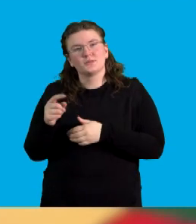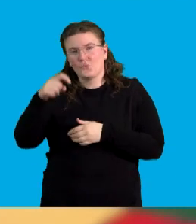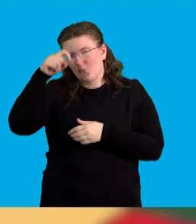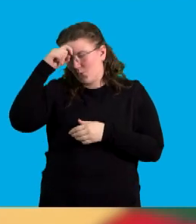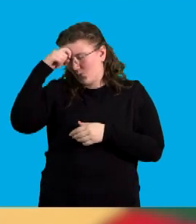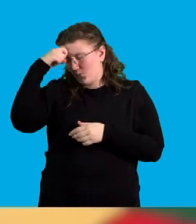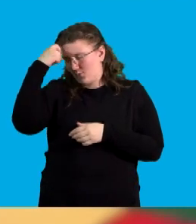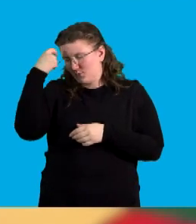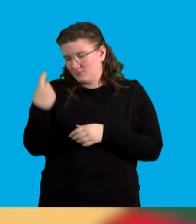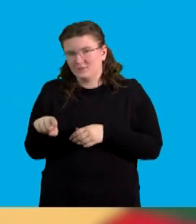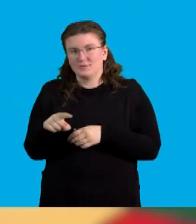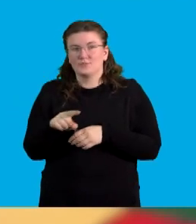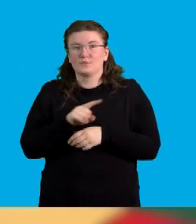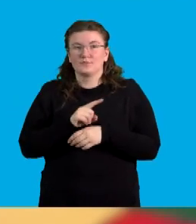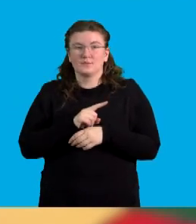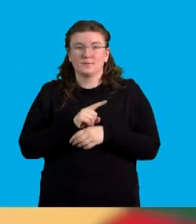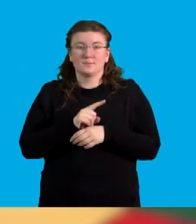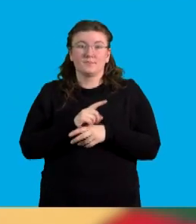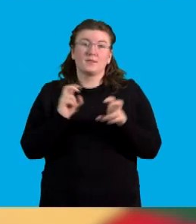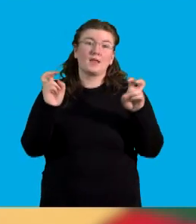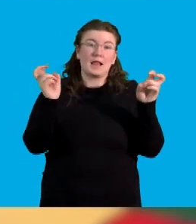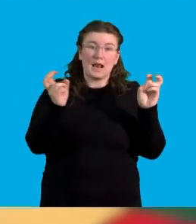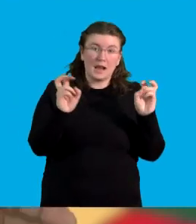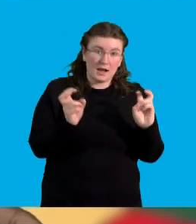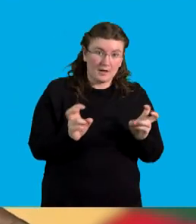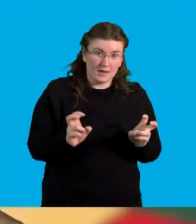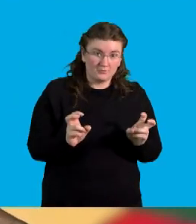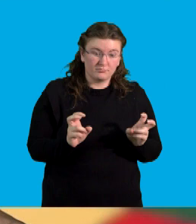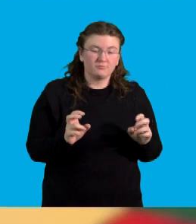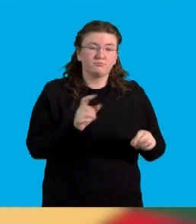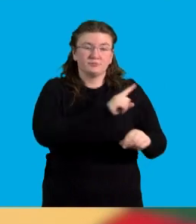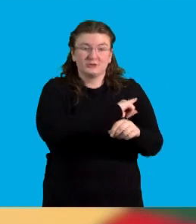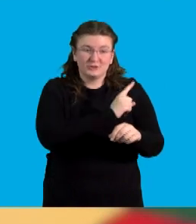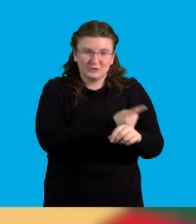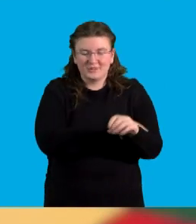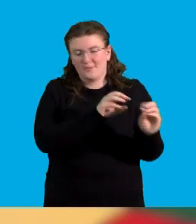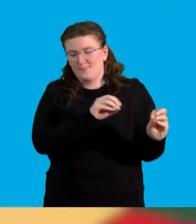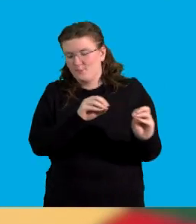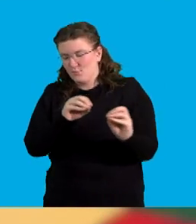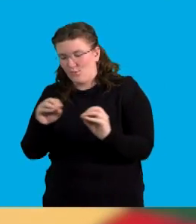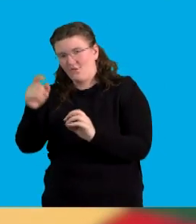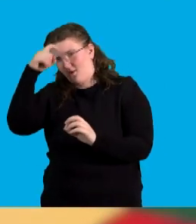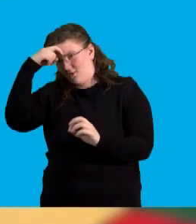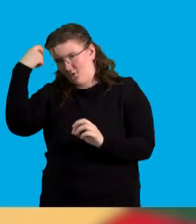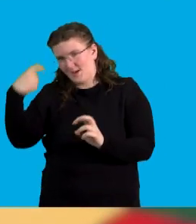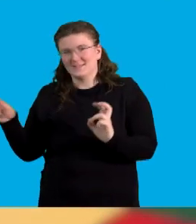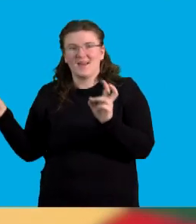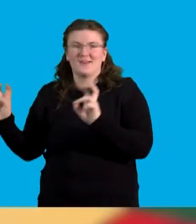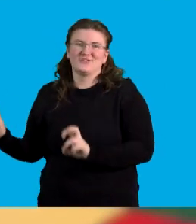So in other words, the energy transfer will be moving from electrical energy to heat energy.